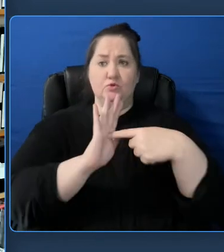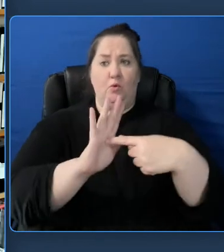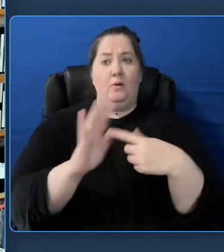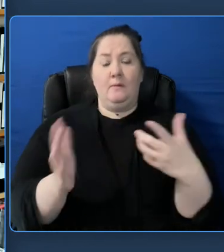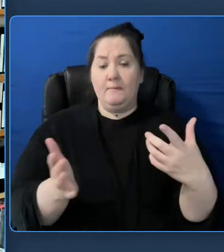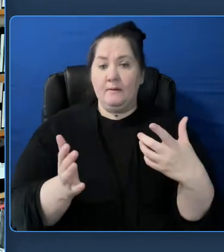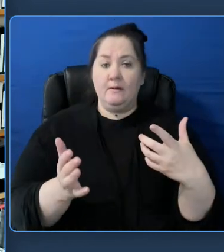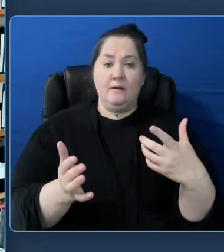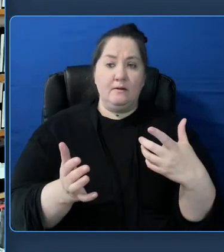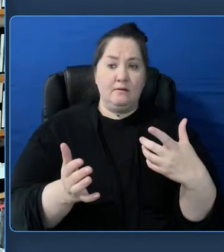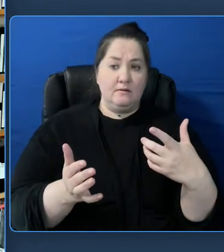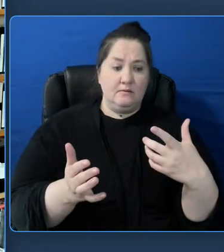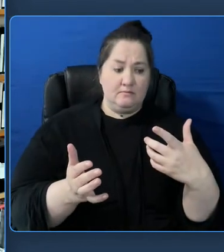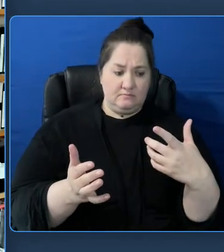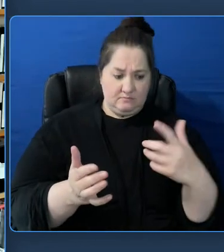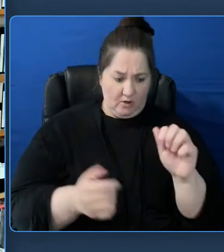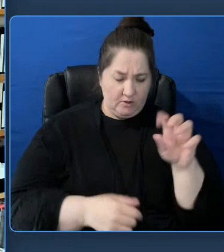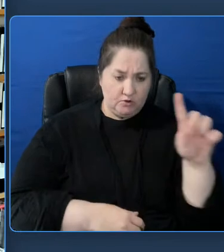where the college